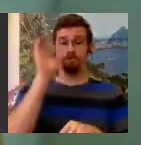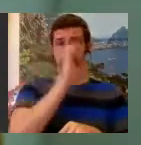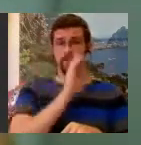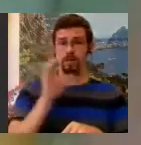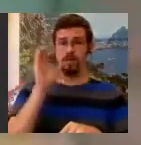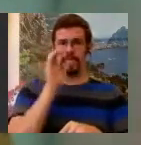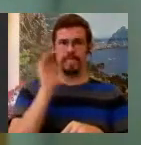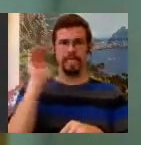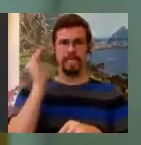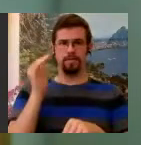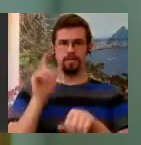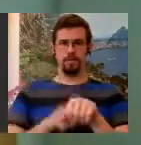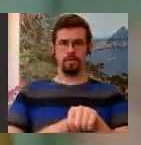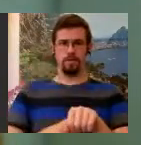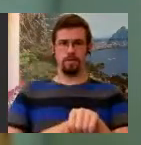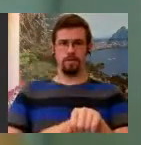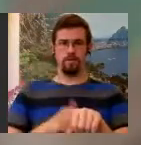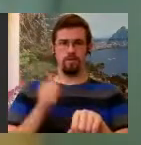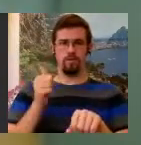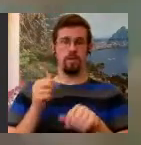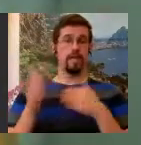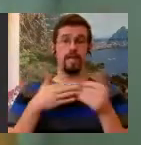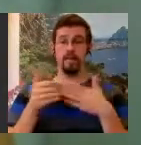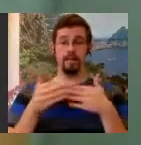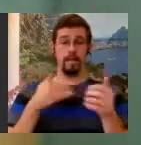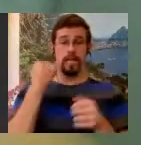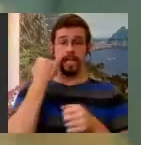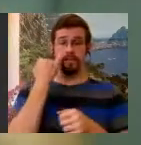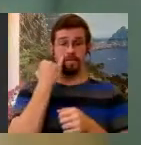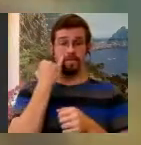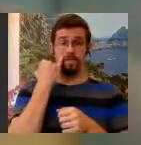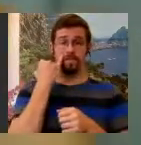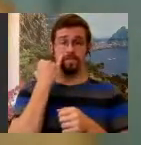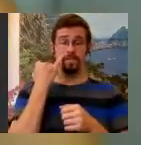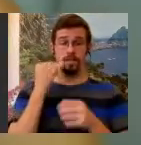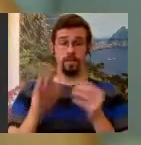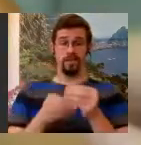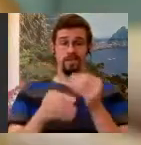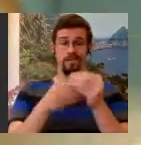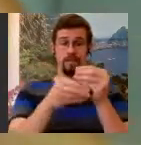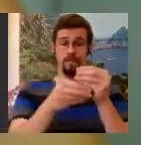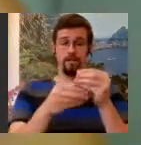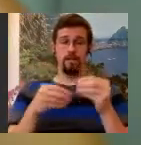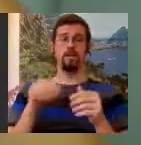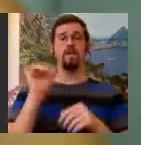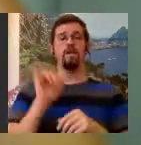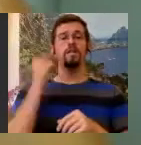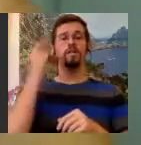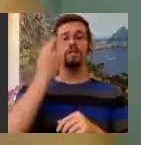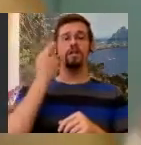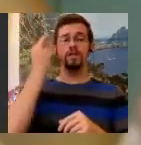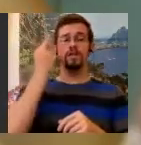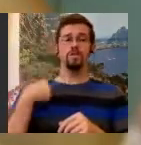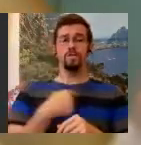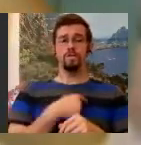long duty, even if we have hints. That's why we are trying to